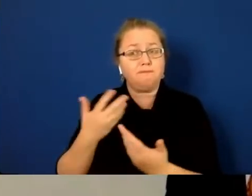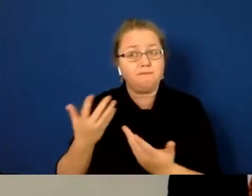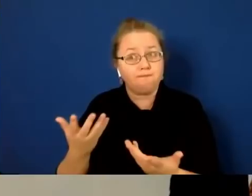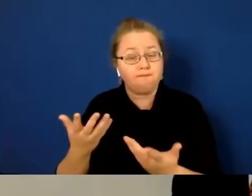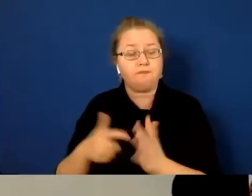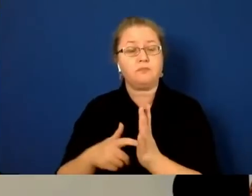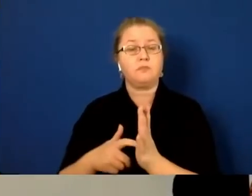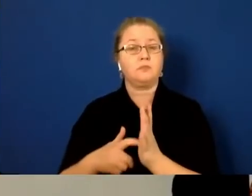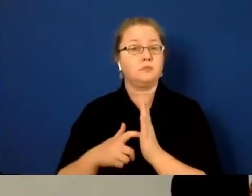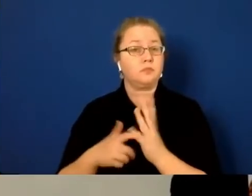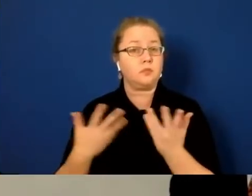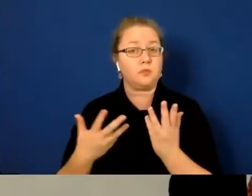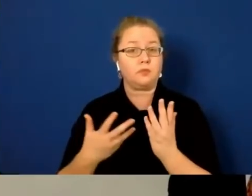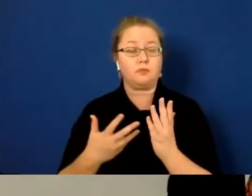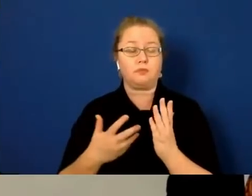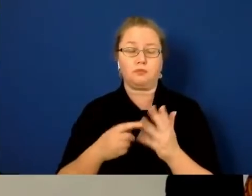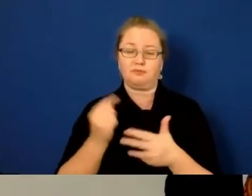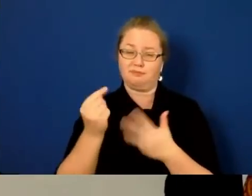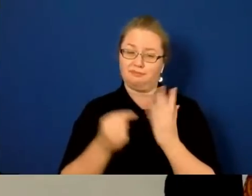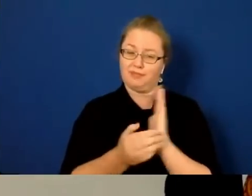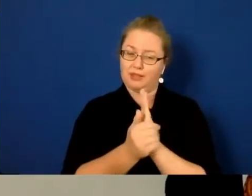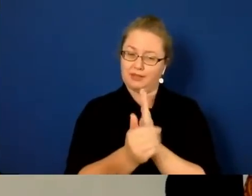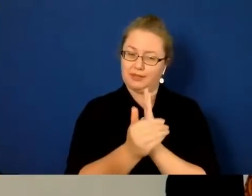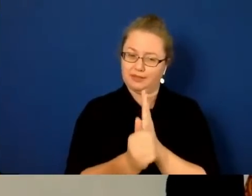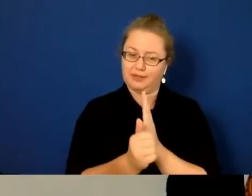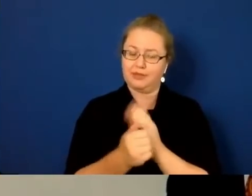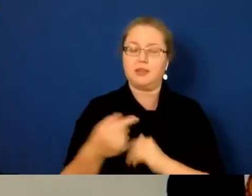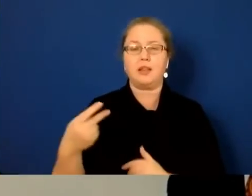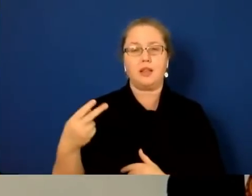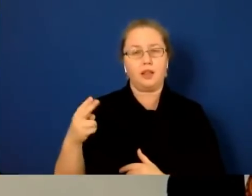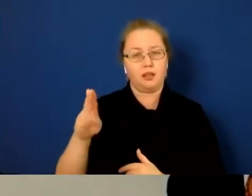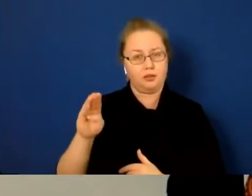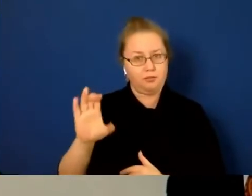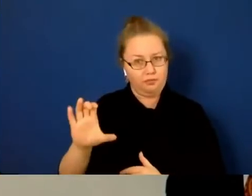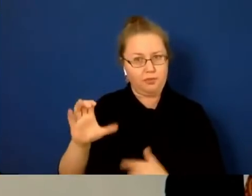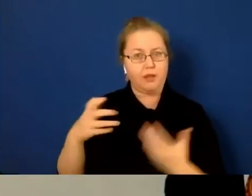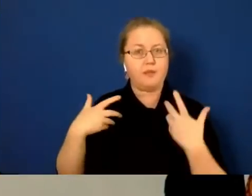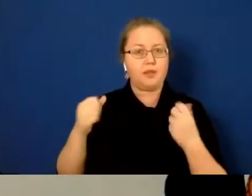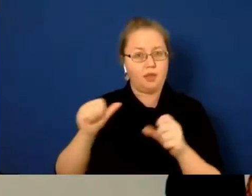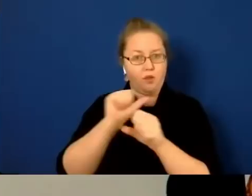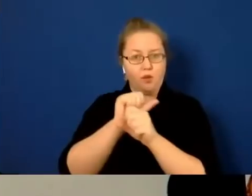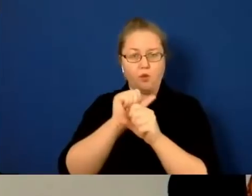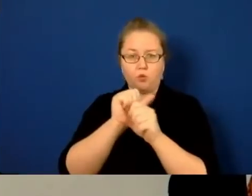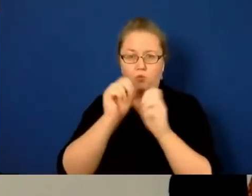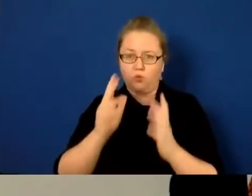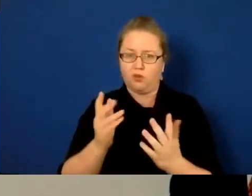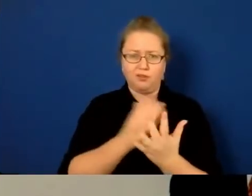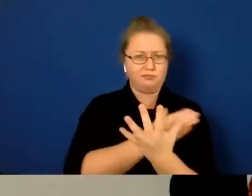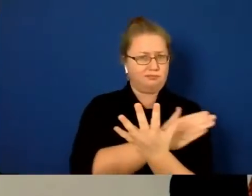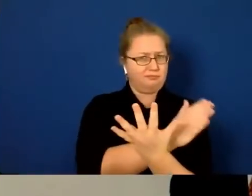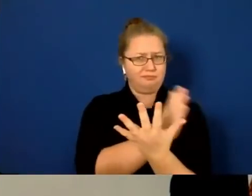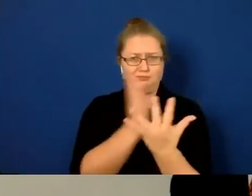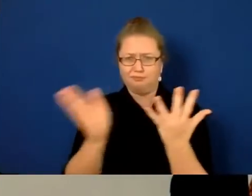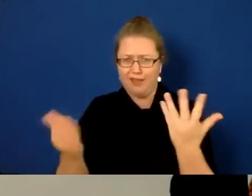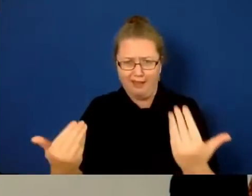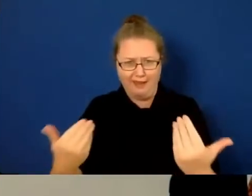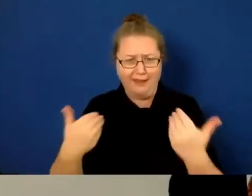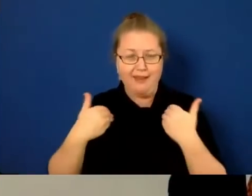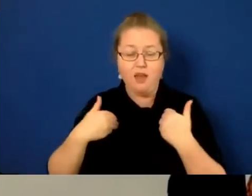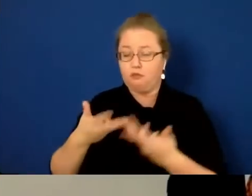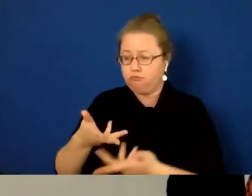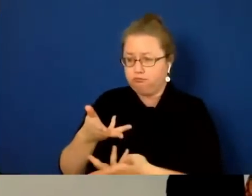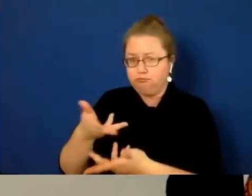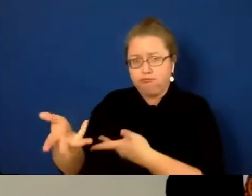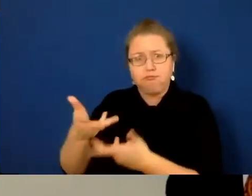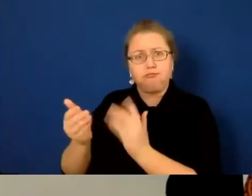get quite sick at home and may need to go into hospital, may need to have advice about their care. And that is